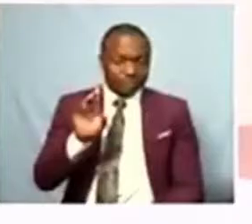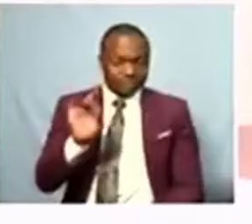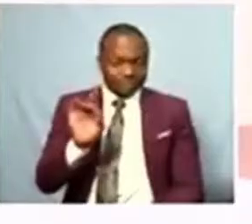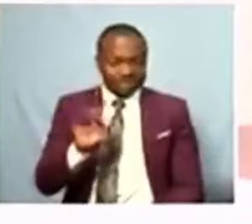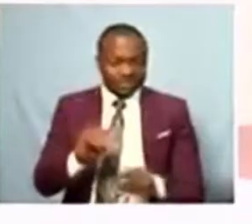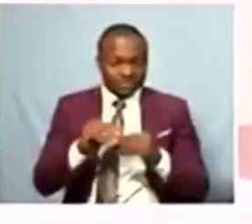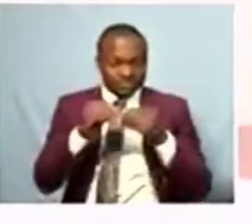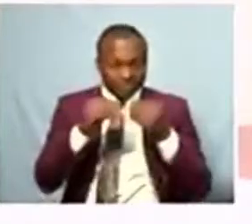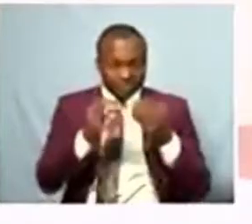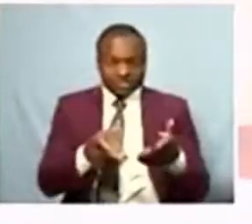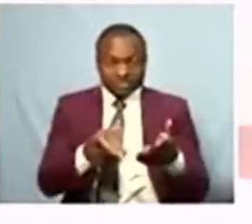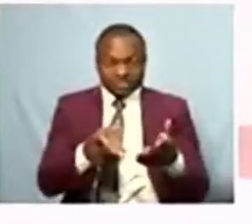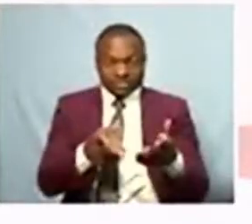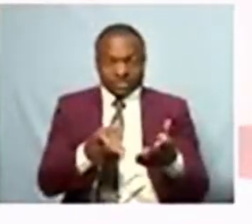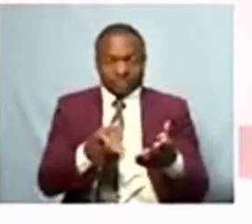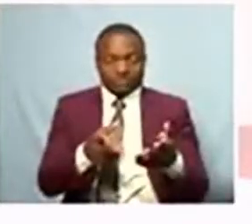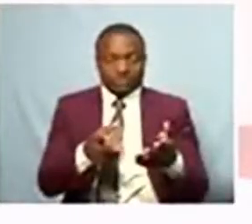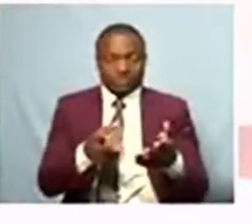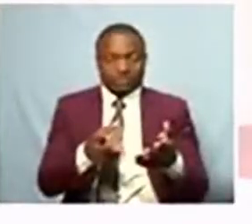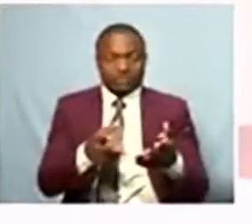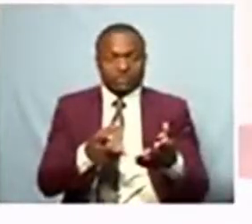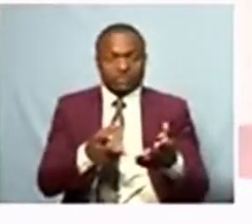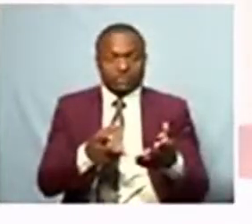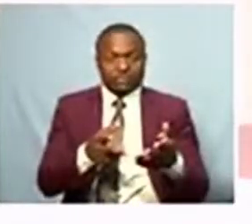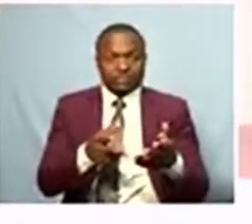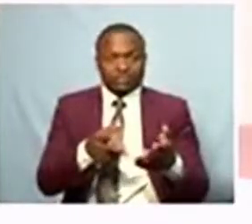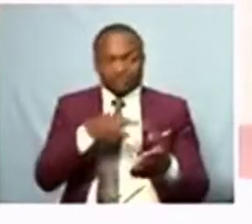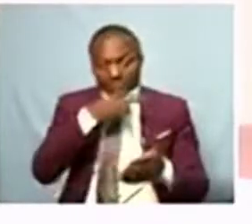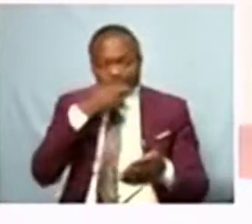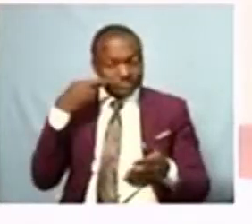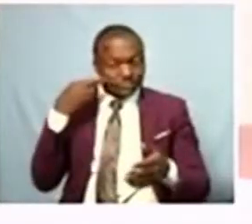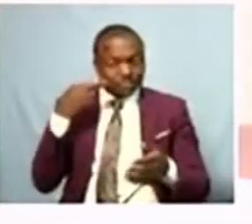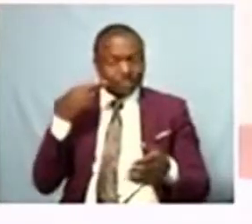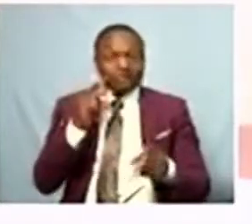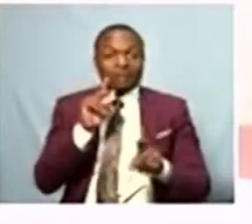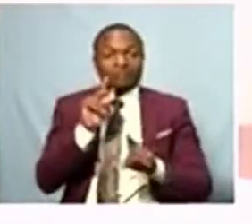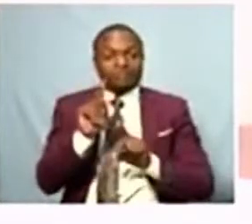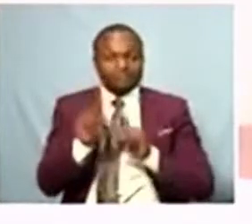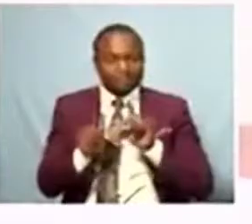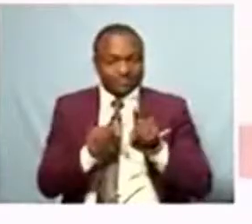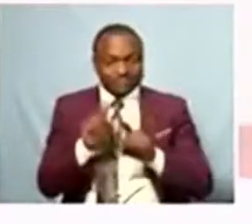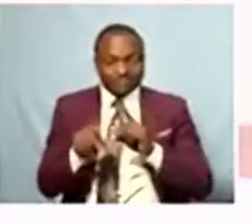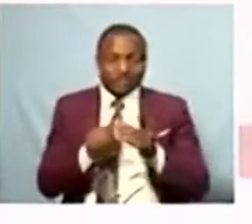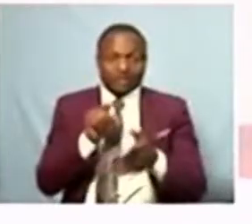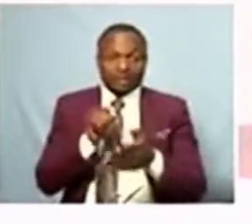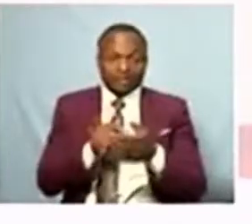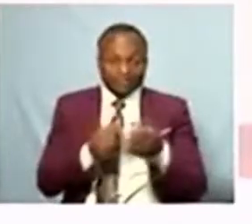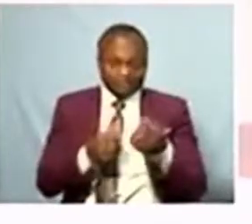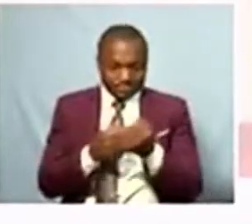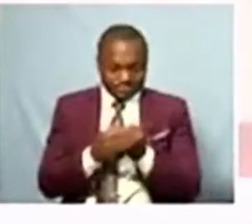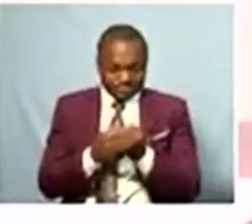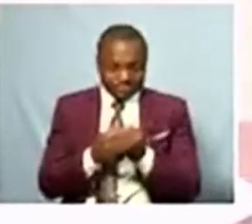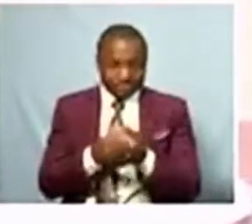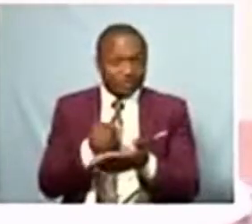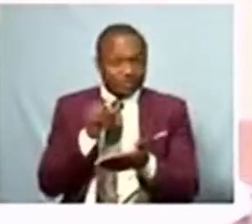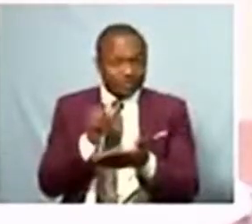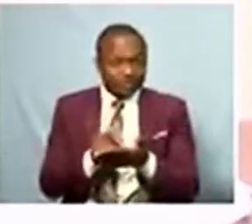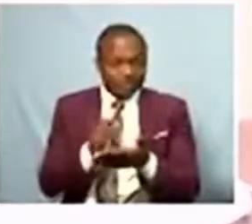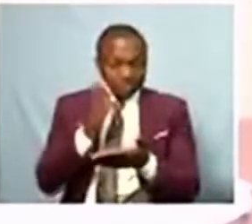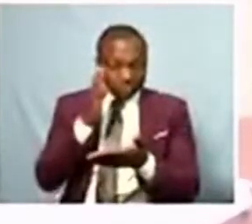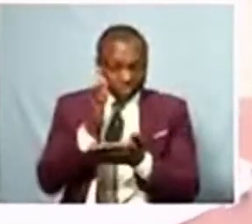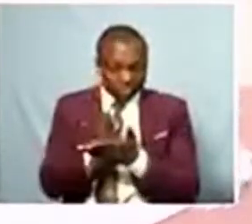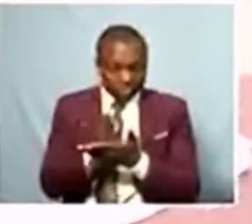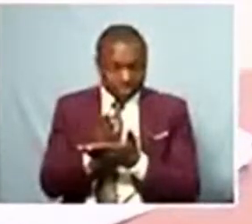for trafficking and smuggling in persons, and this is supported. This will curb